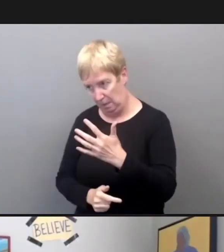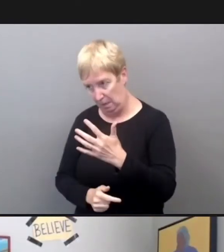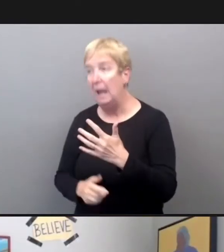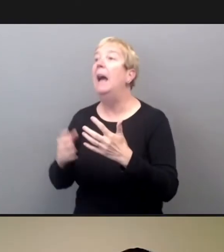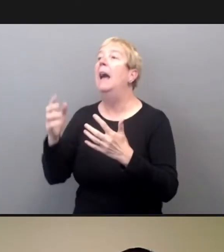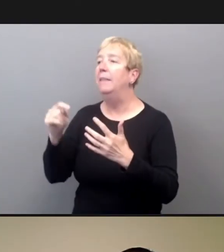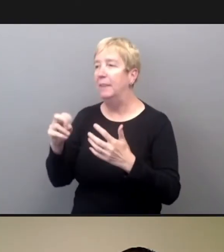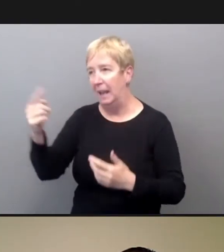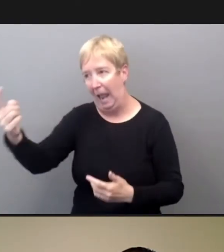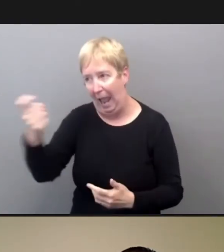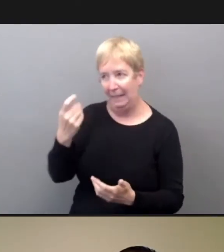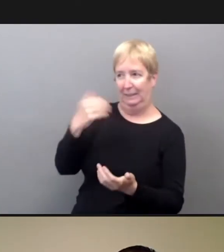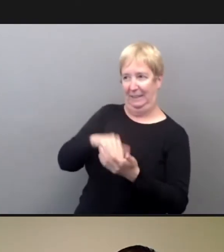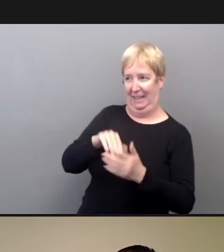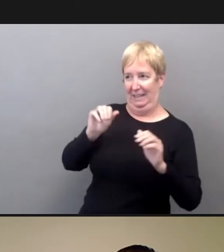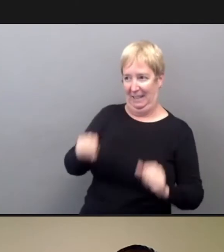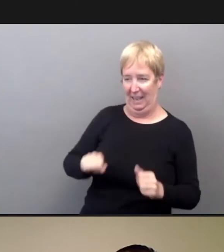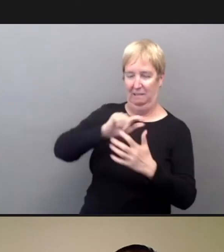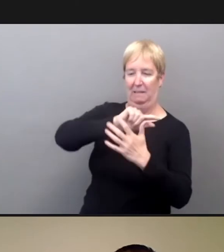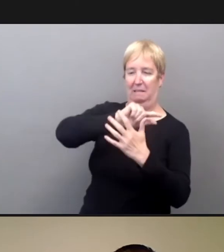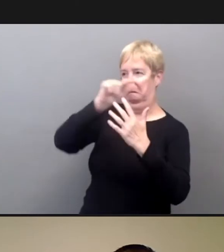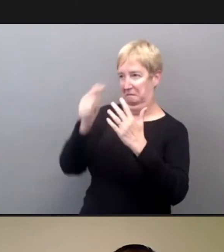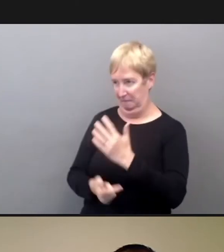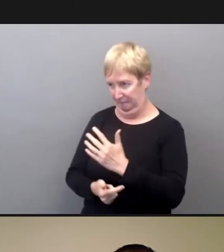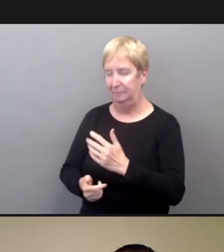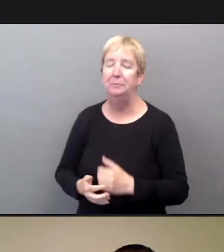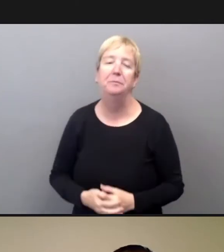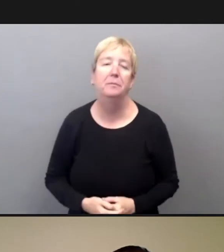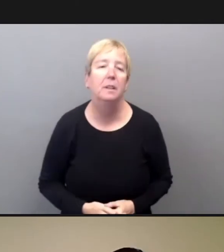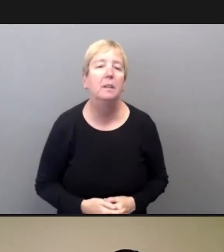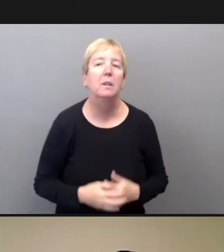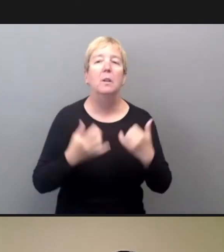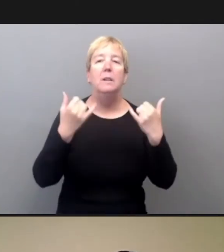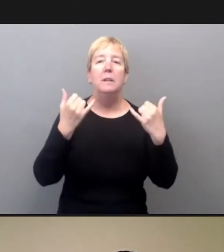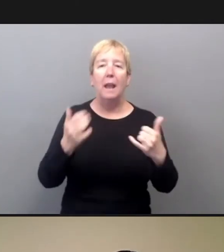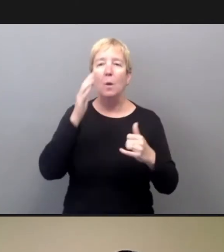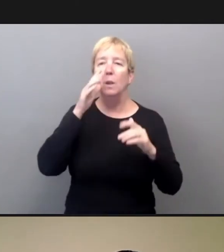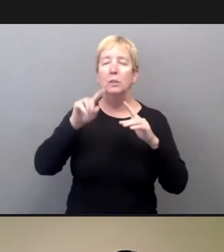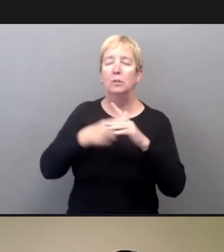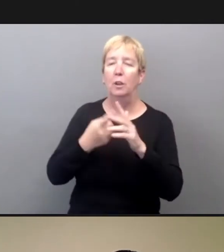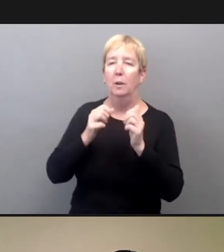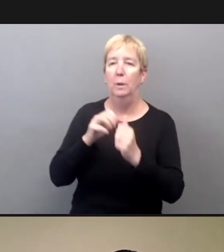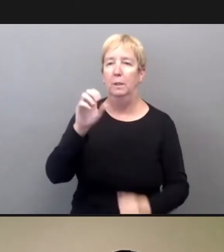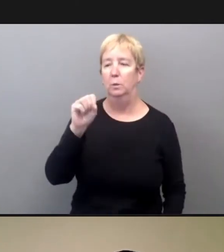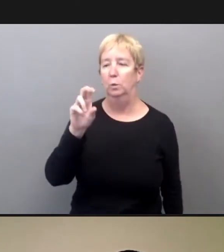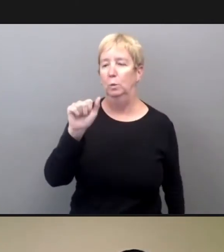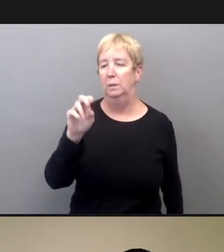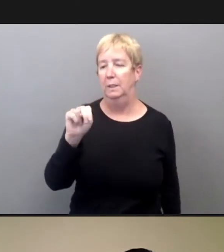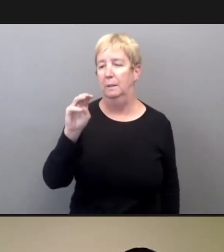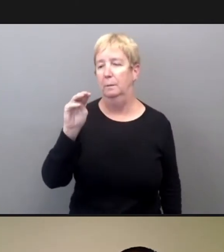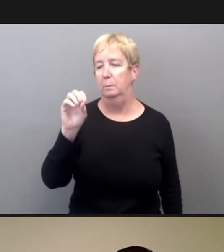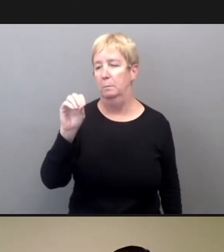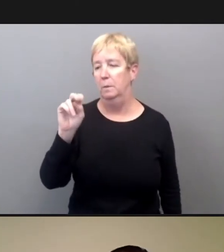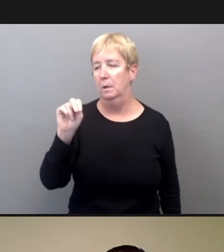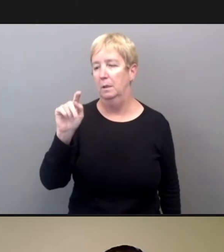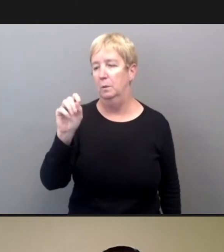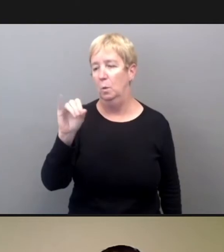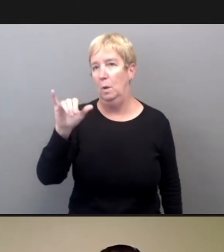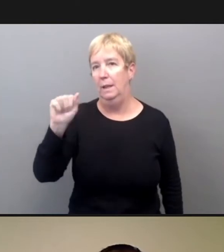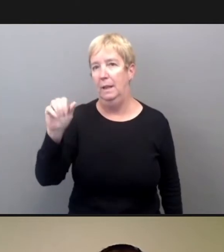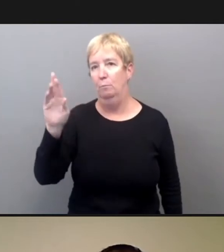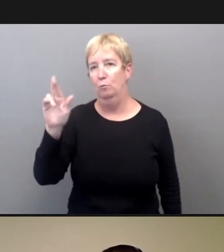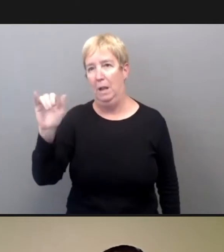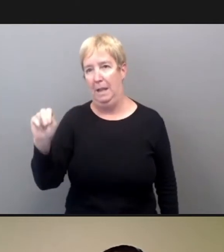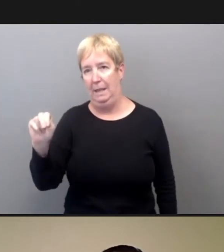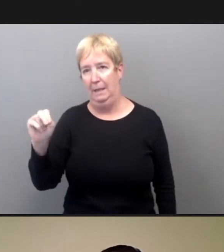and to offer a clear answer. So with that, we will begin with Susan Montoya Bryan, followed by Julia Goldberg, and